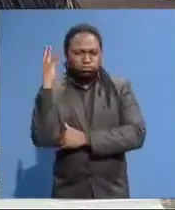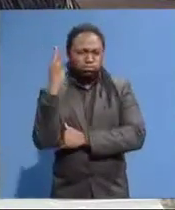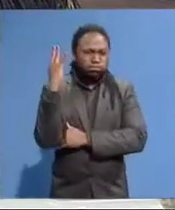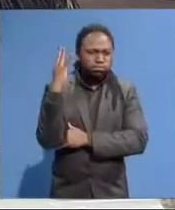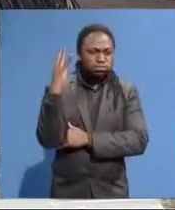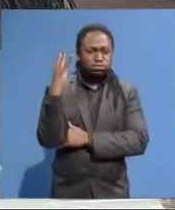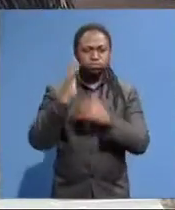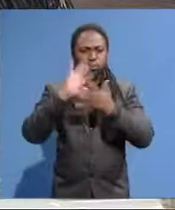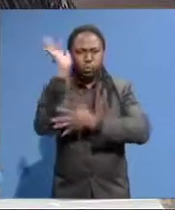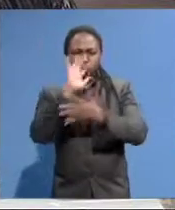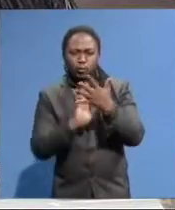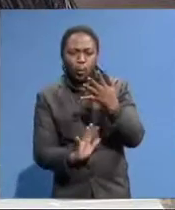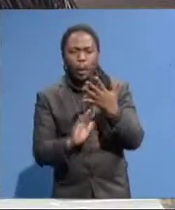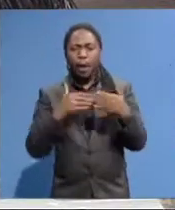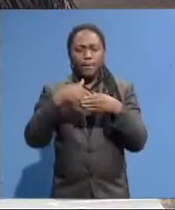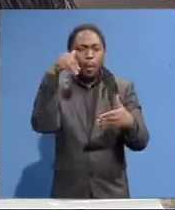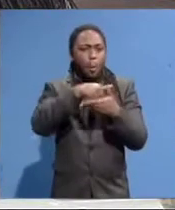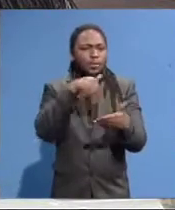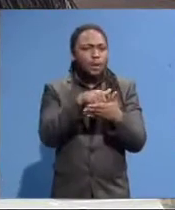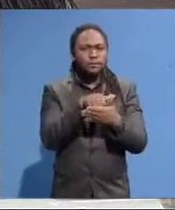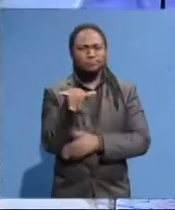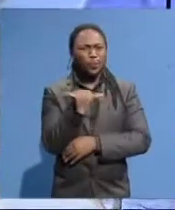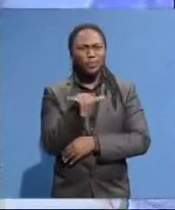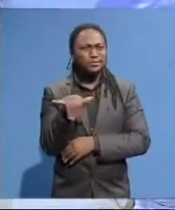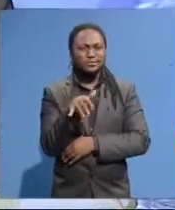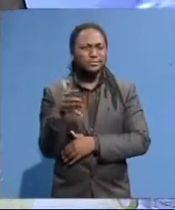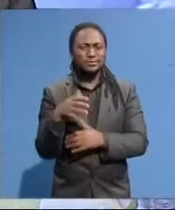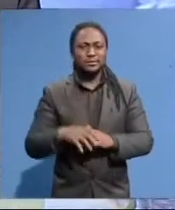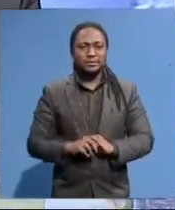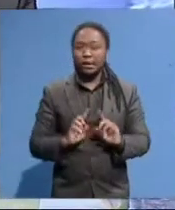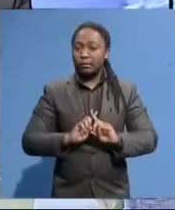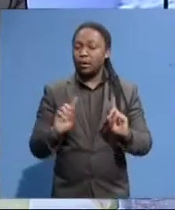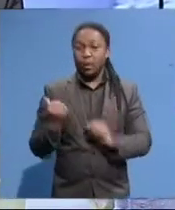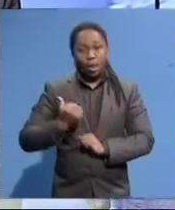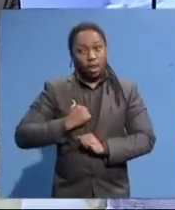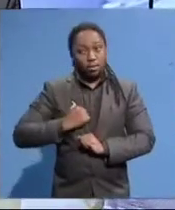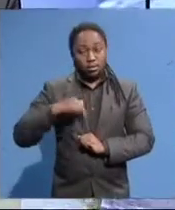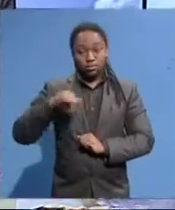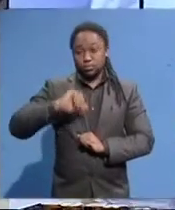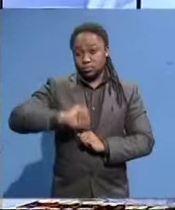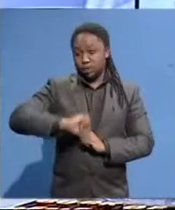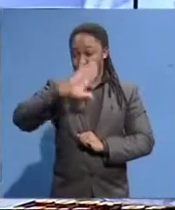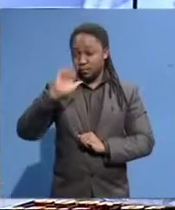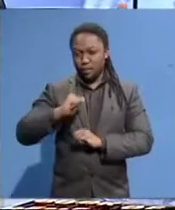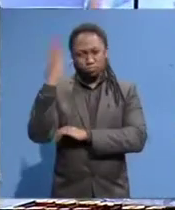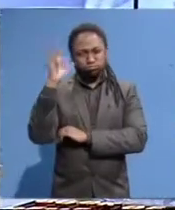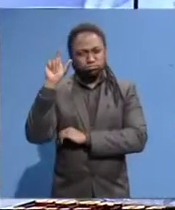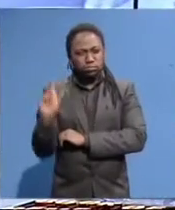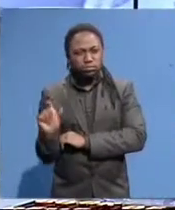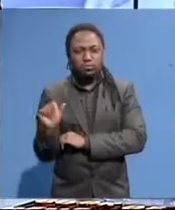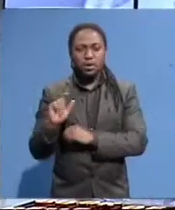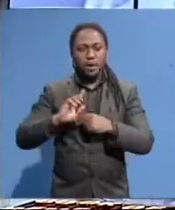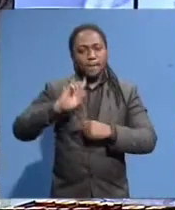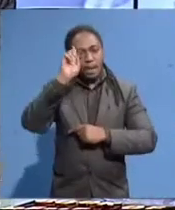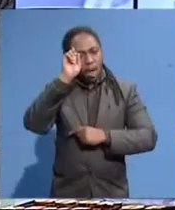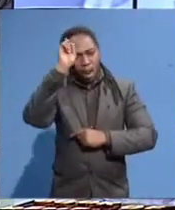oration and how much becomes content? I think we've had the fortunate privilege in this country to have some phenomenal speakers, and Nelson Mandela sits in that